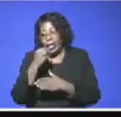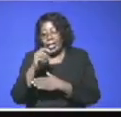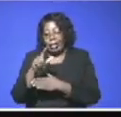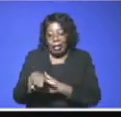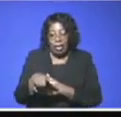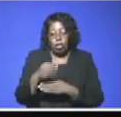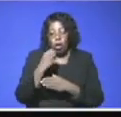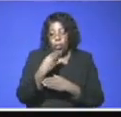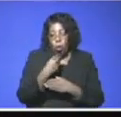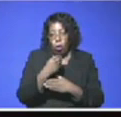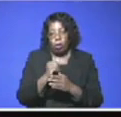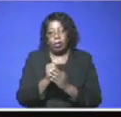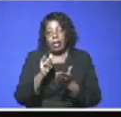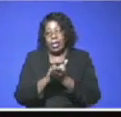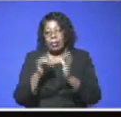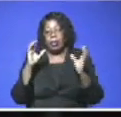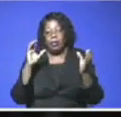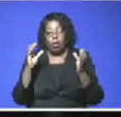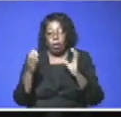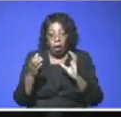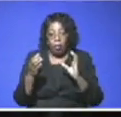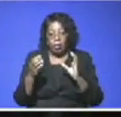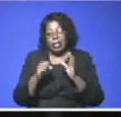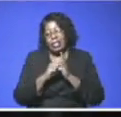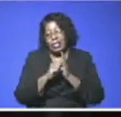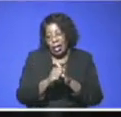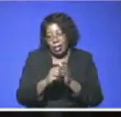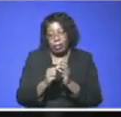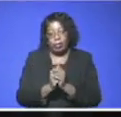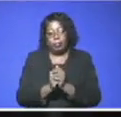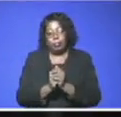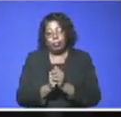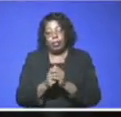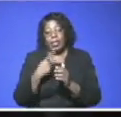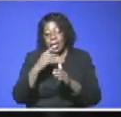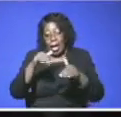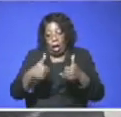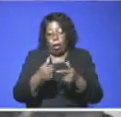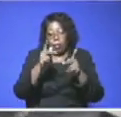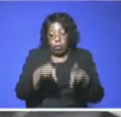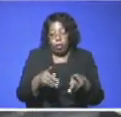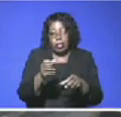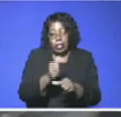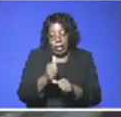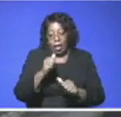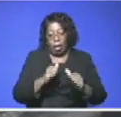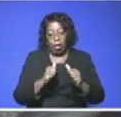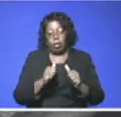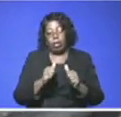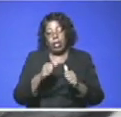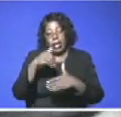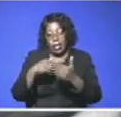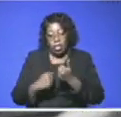less. Those are some of the common symptoms you want to look for. She also shared a bit of advice on how everyone can take a more proactive approach in